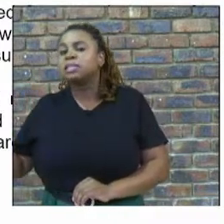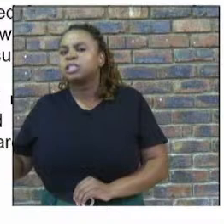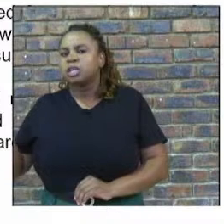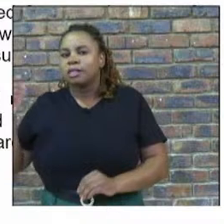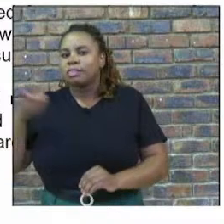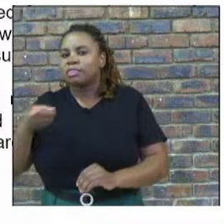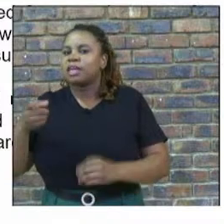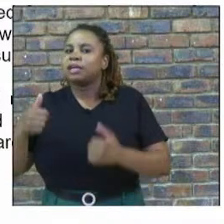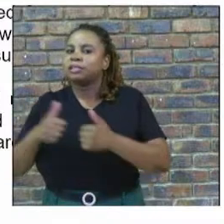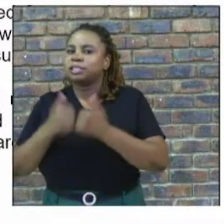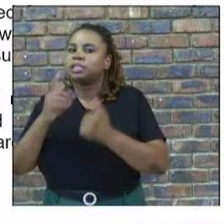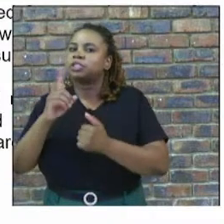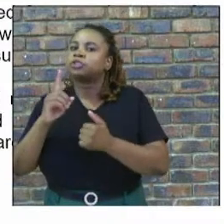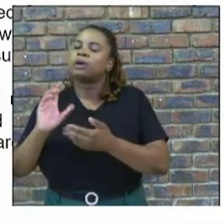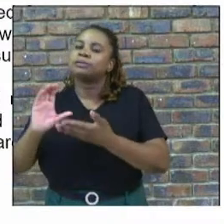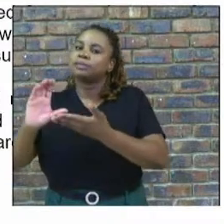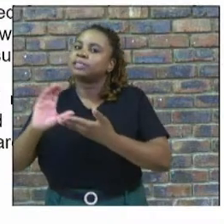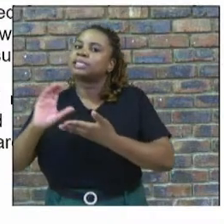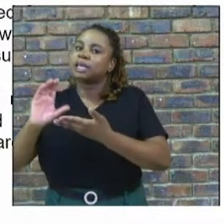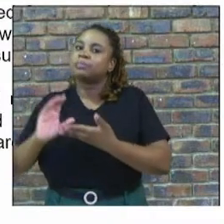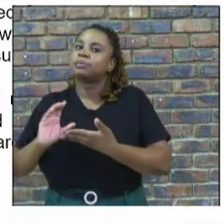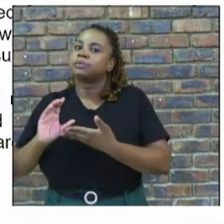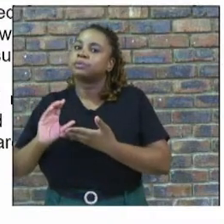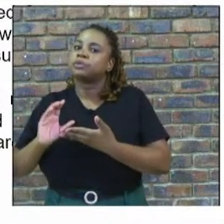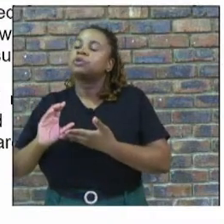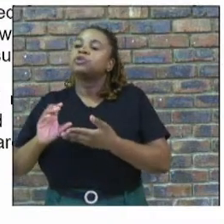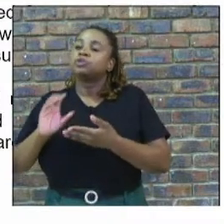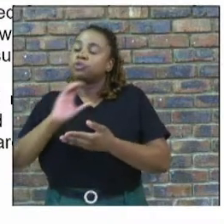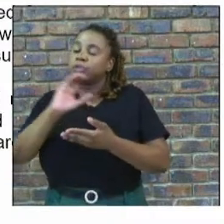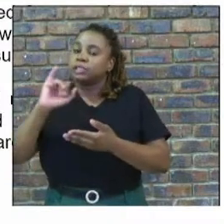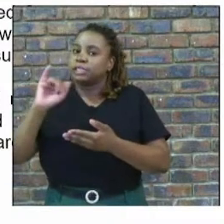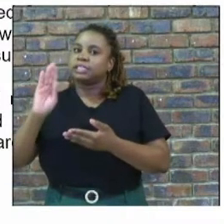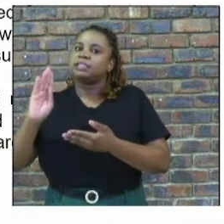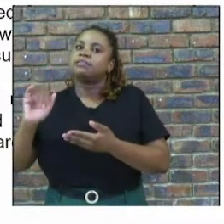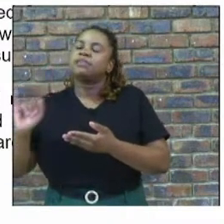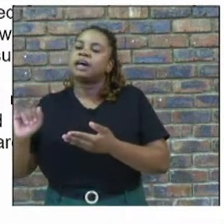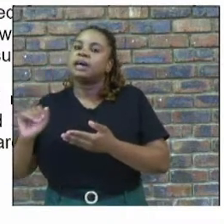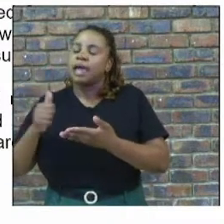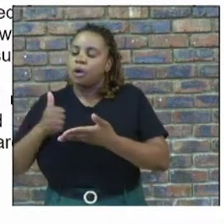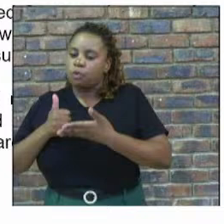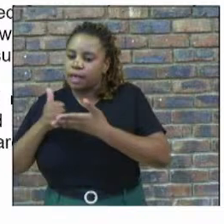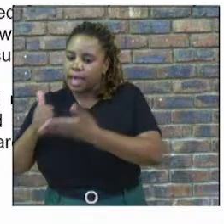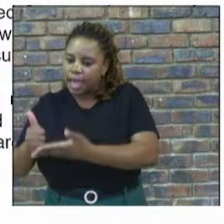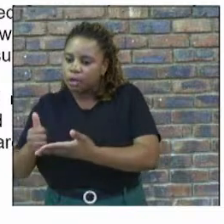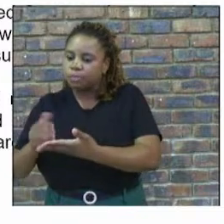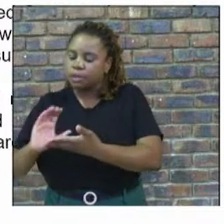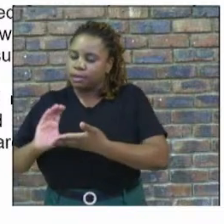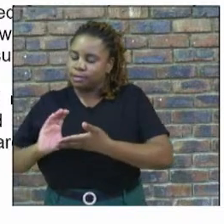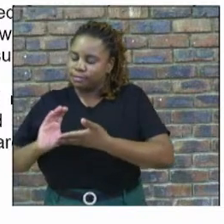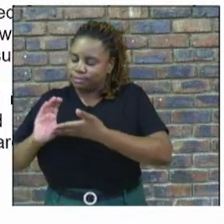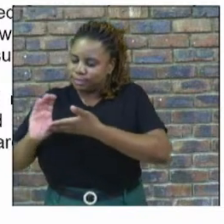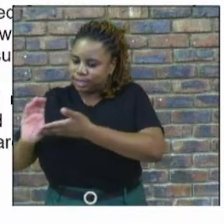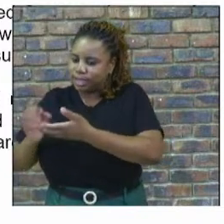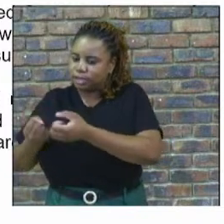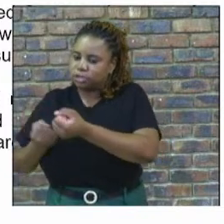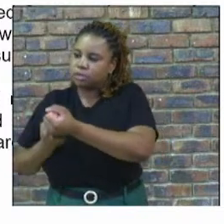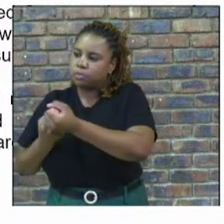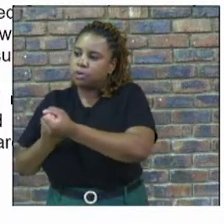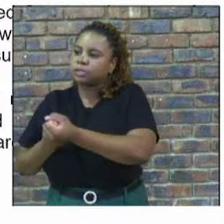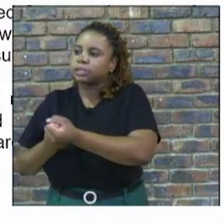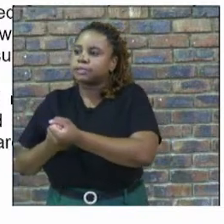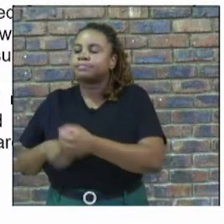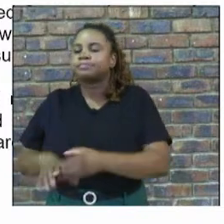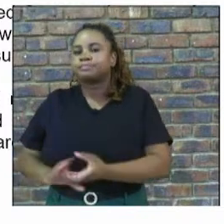when they start their businesses. So this seeks to boost the SMMEs in terms of providing that financial support they need